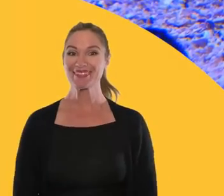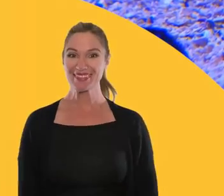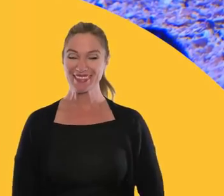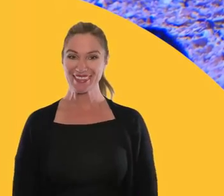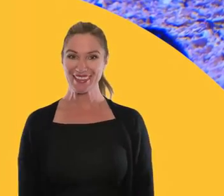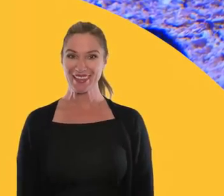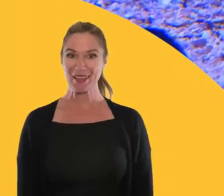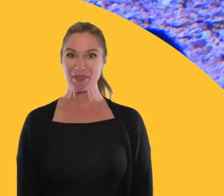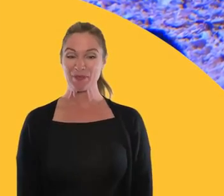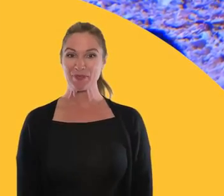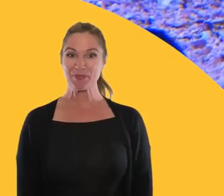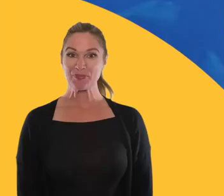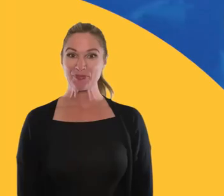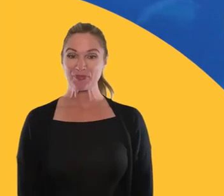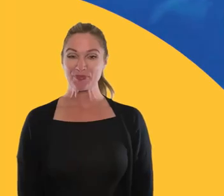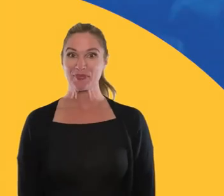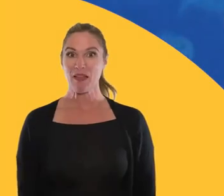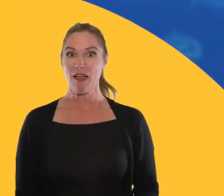day.